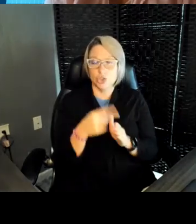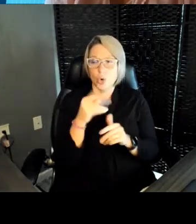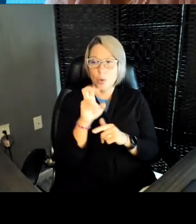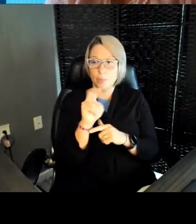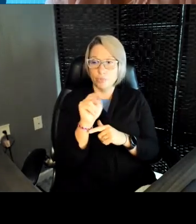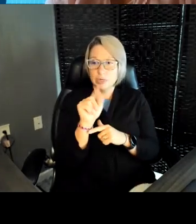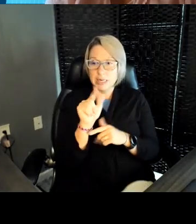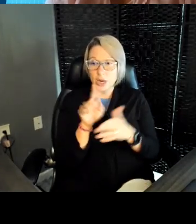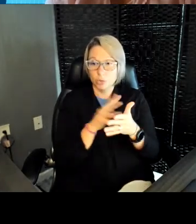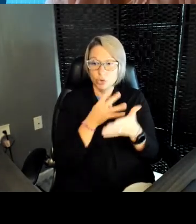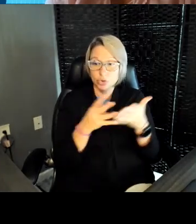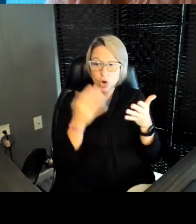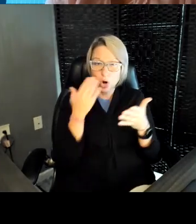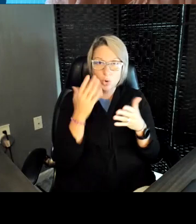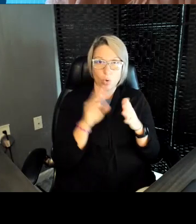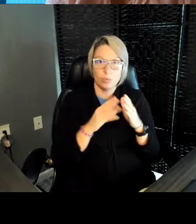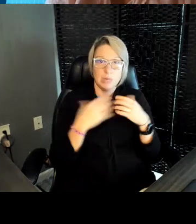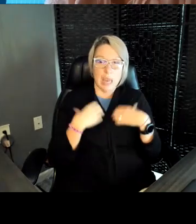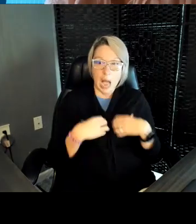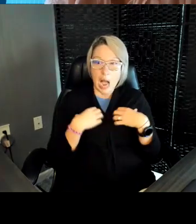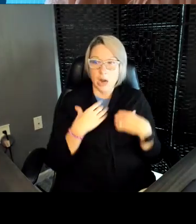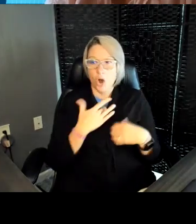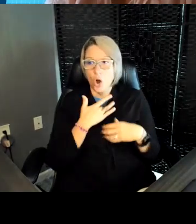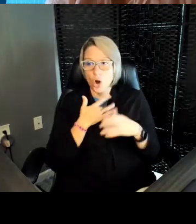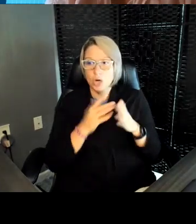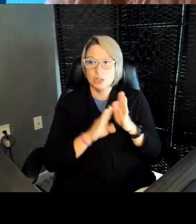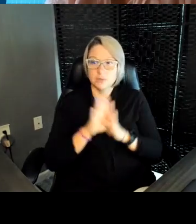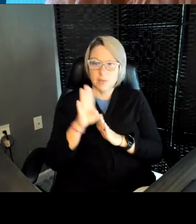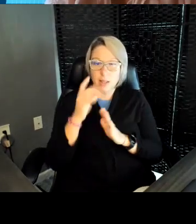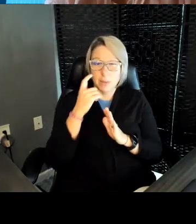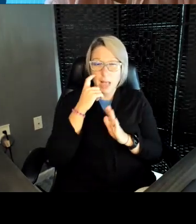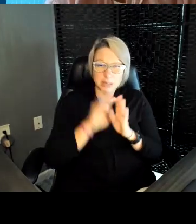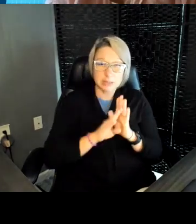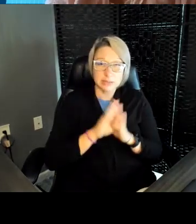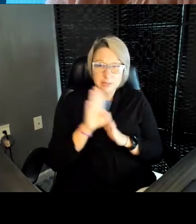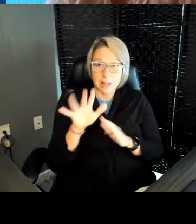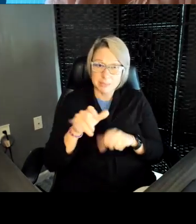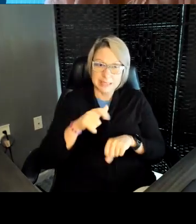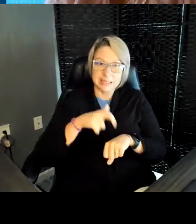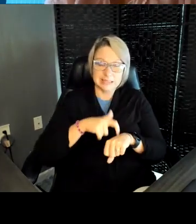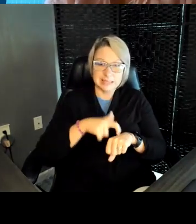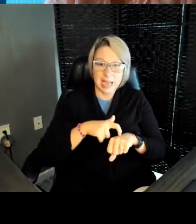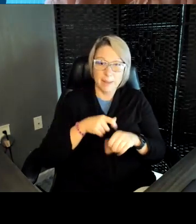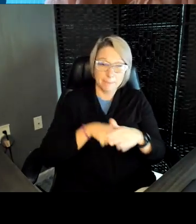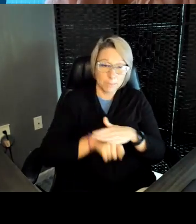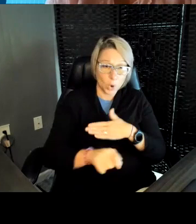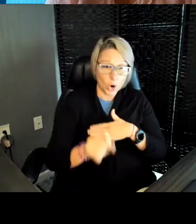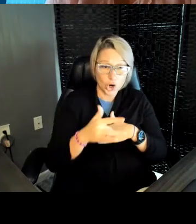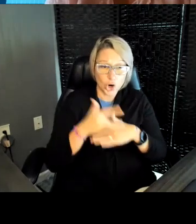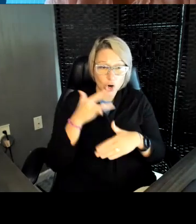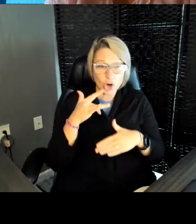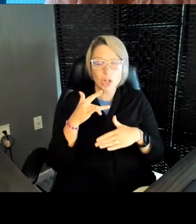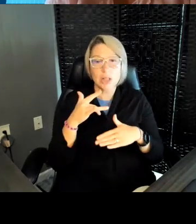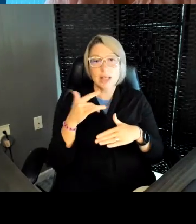for lungs to develop, hearts to develop, eyes to develop, etc., coming too soon obviously brings